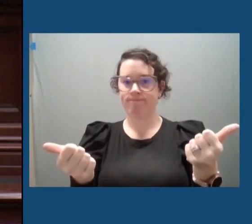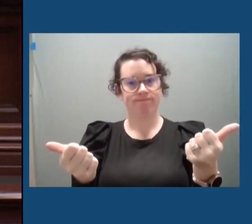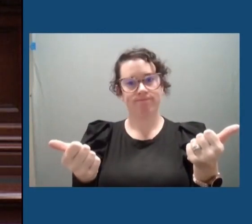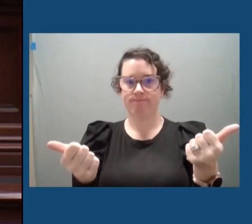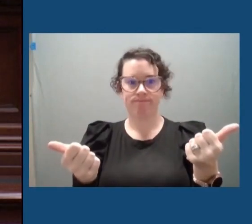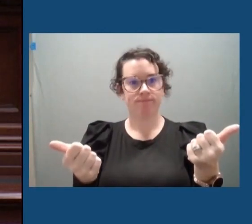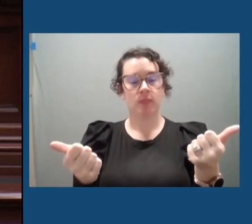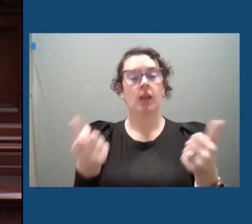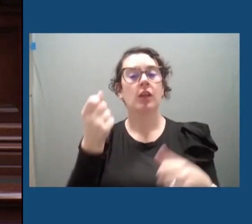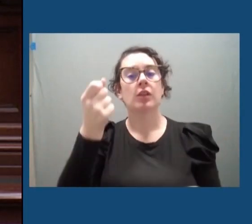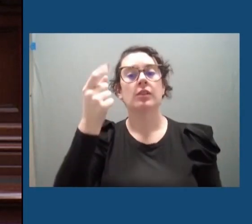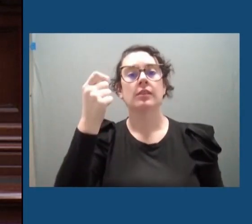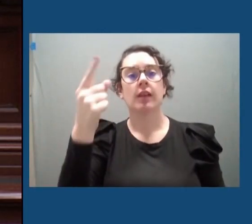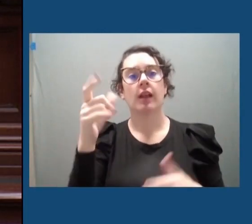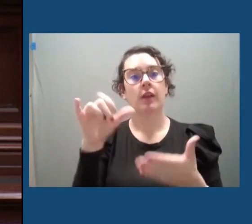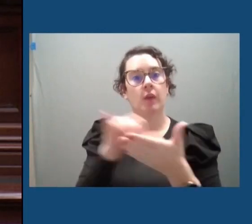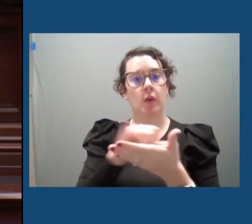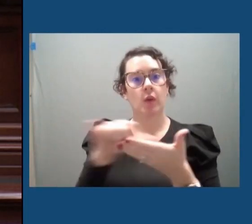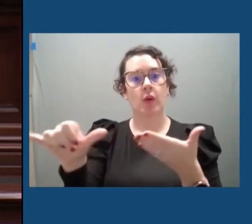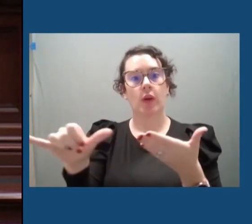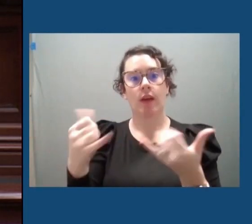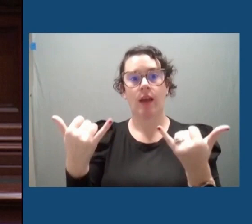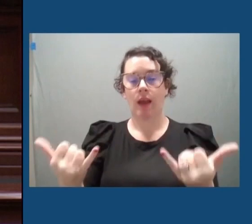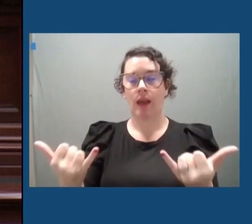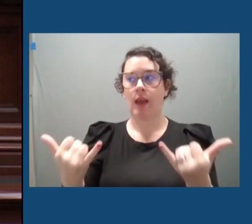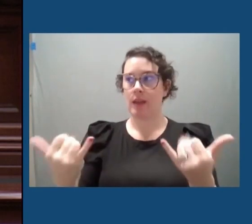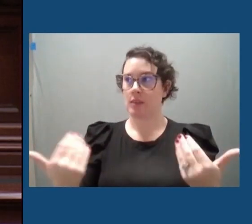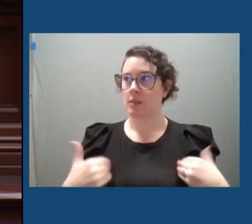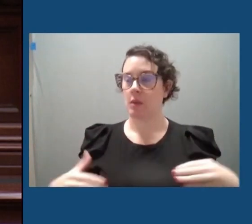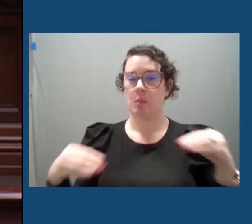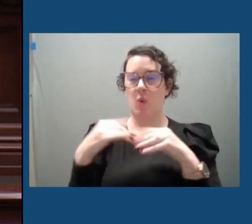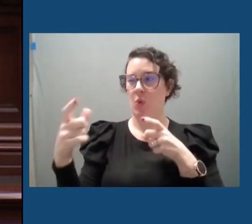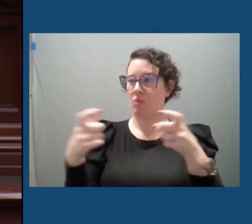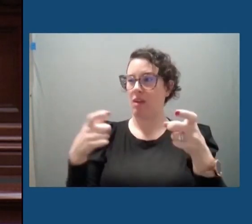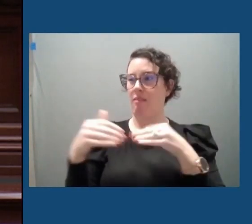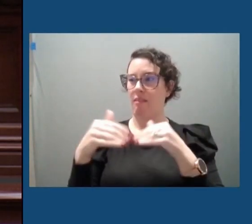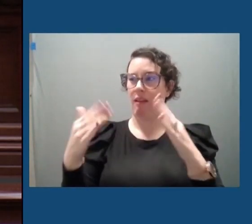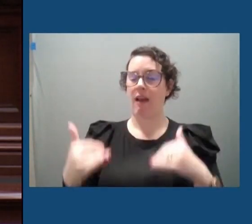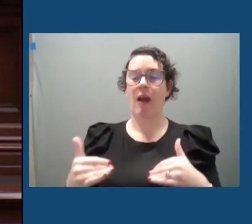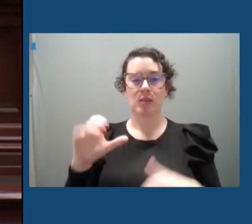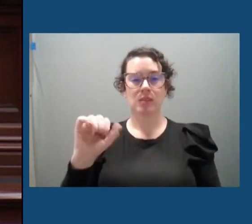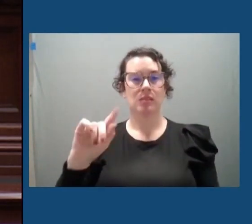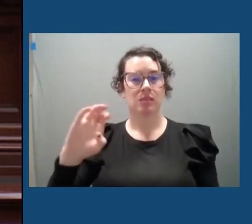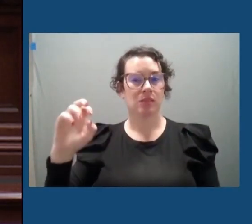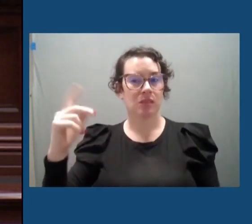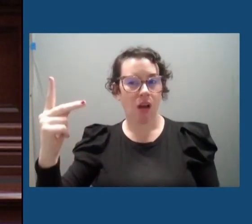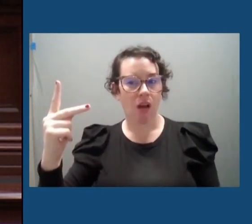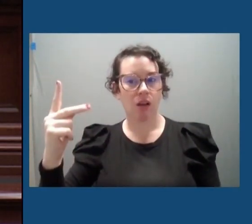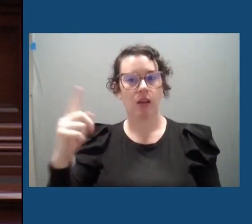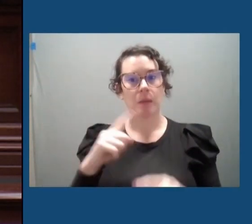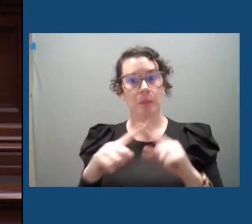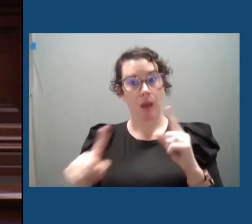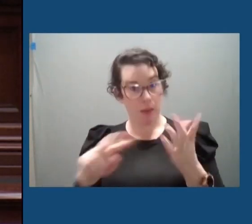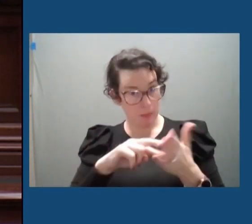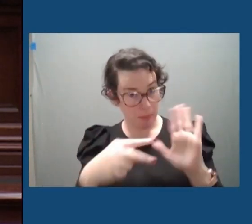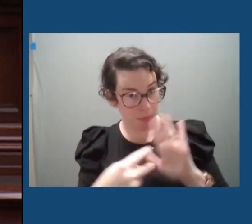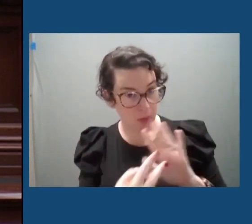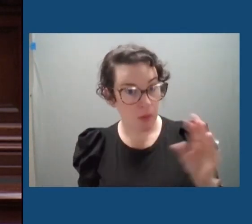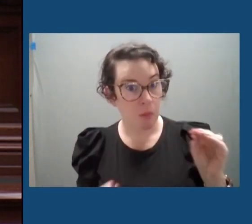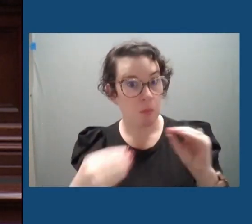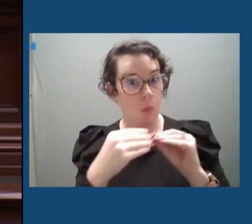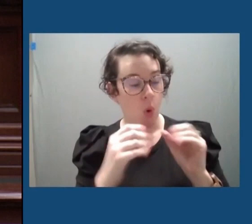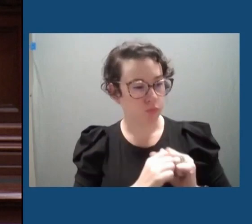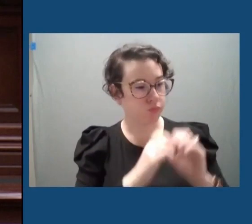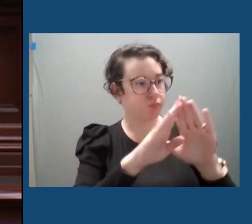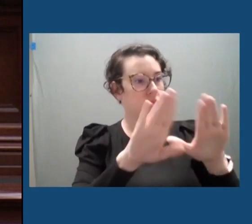has vastly more regulated housing stock than any other state, but it still hasn't meant more homes for people. And that's where the